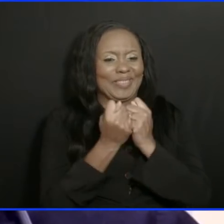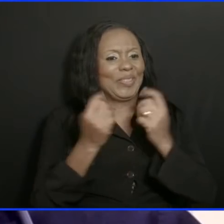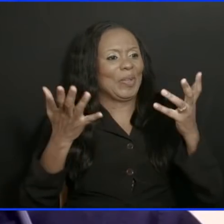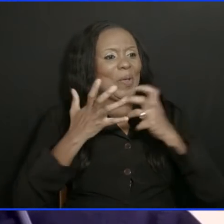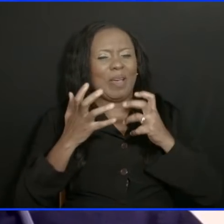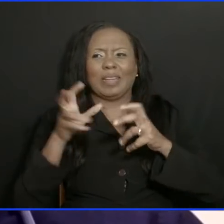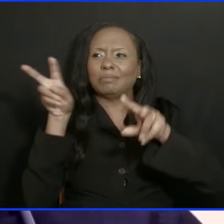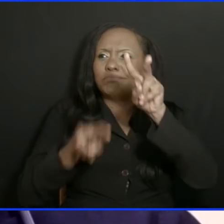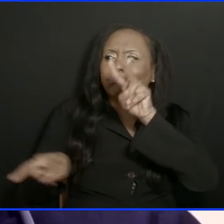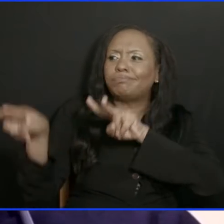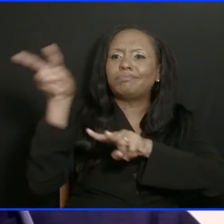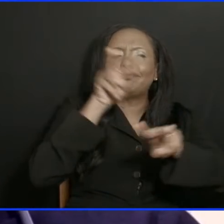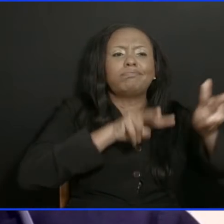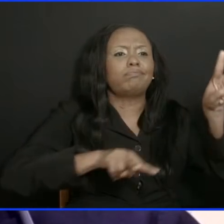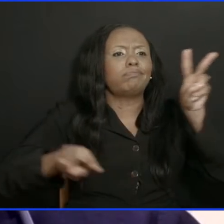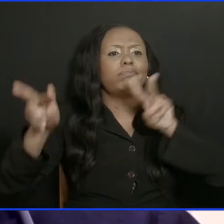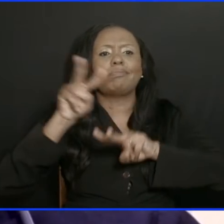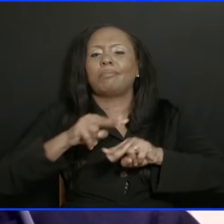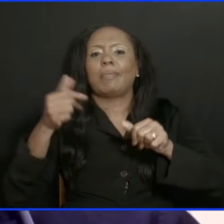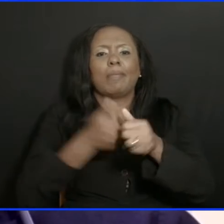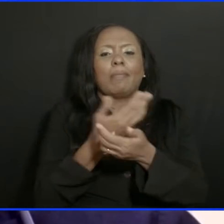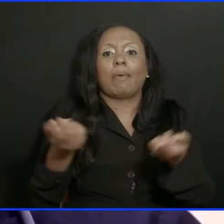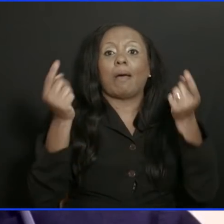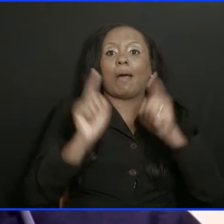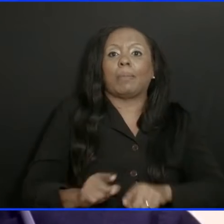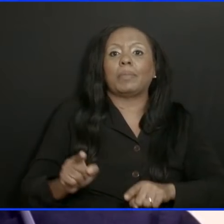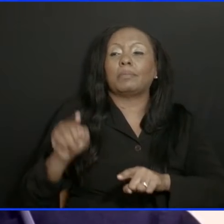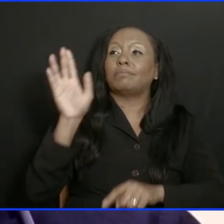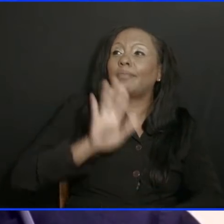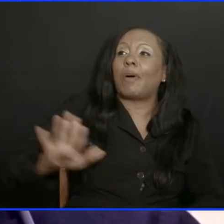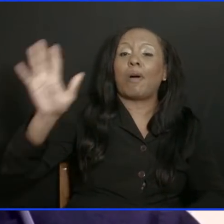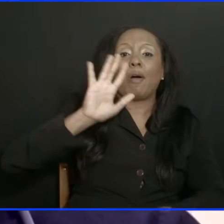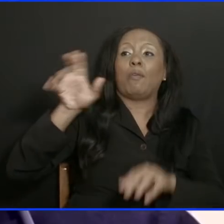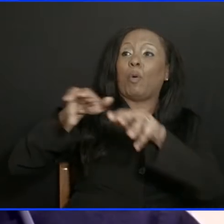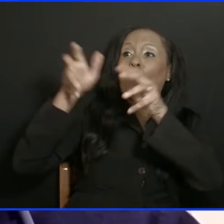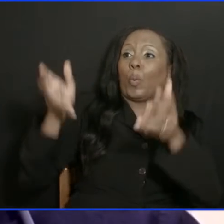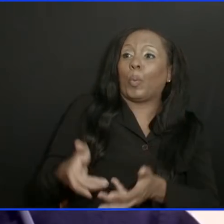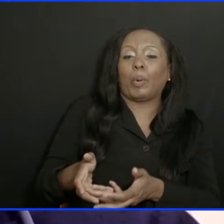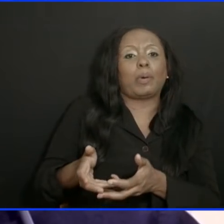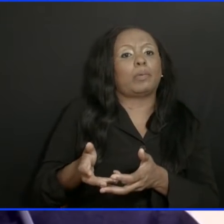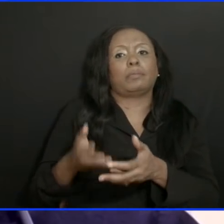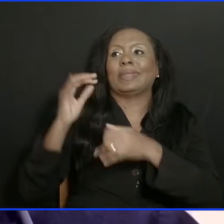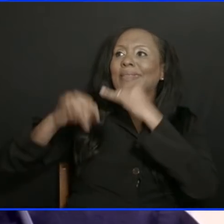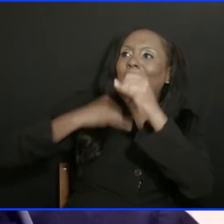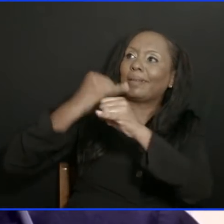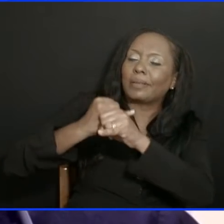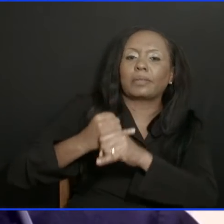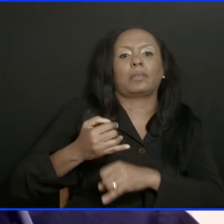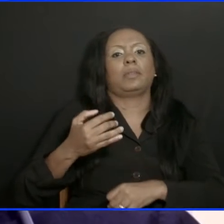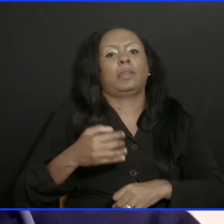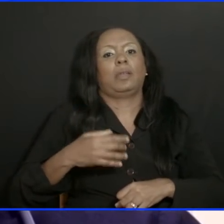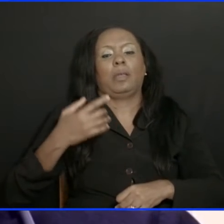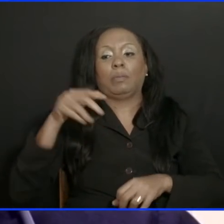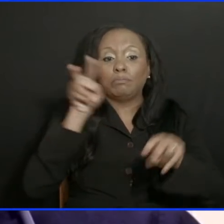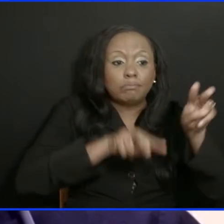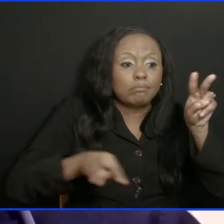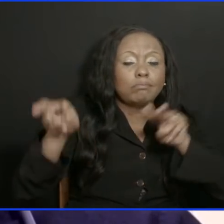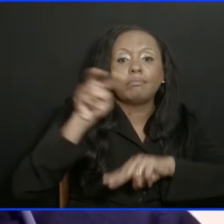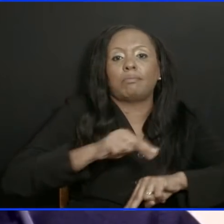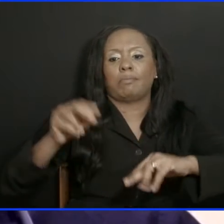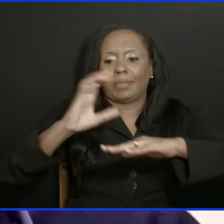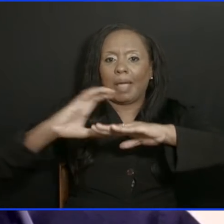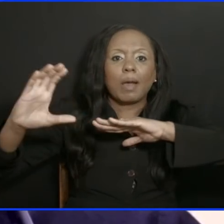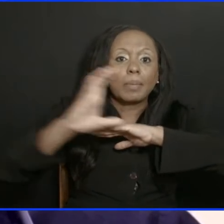on globally. We've looked to see what's going on regionally, and we've looked to see what's going on locally, and looked at our resources to